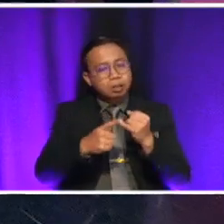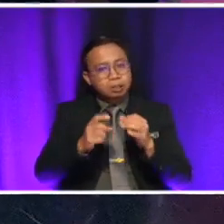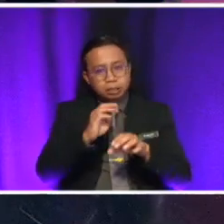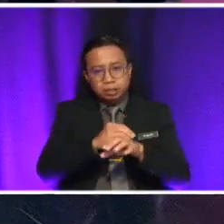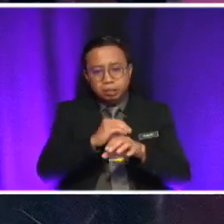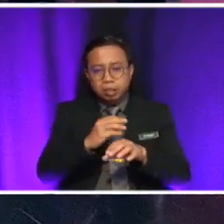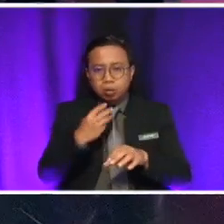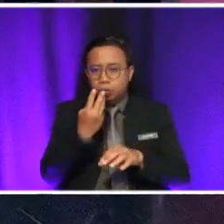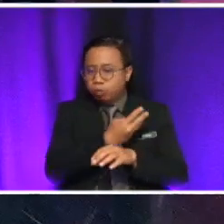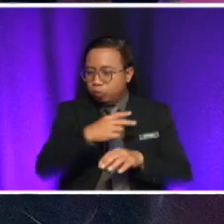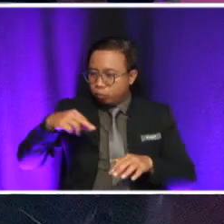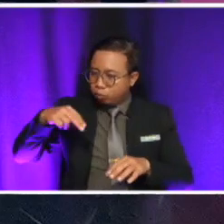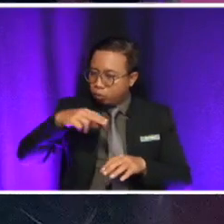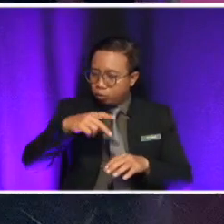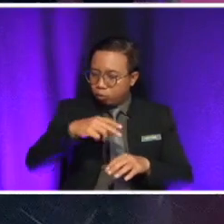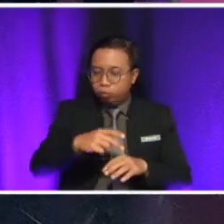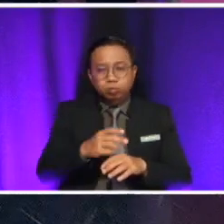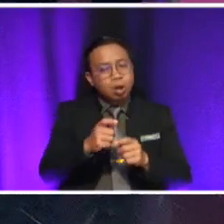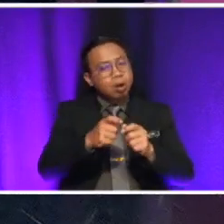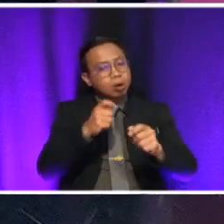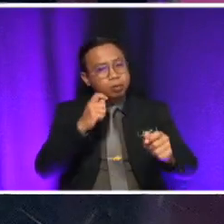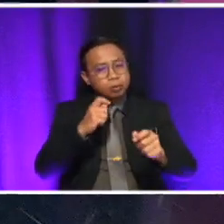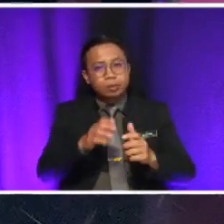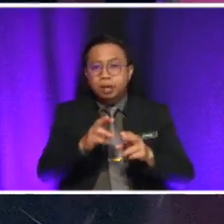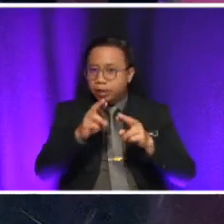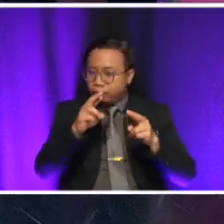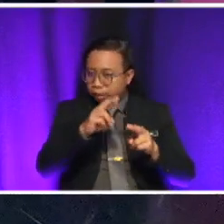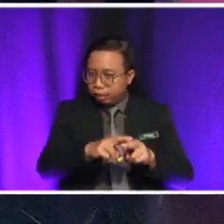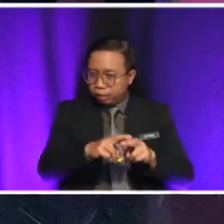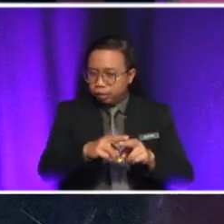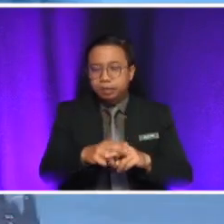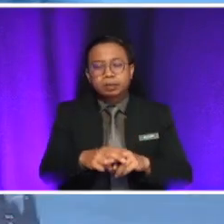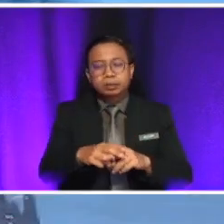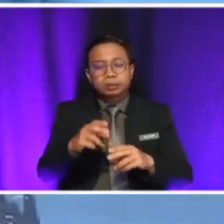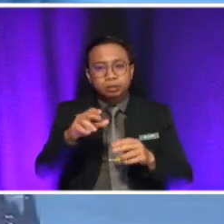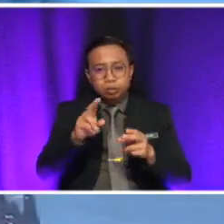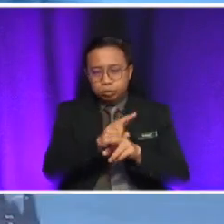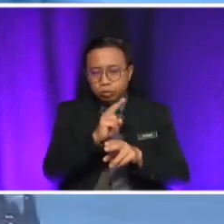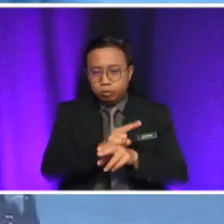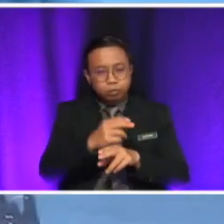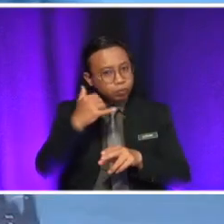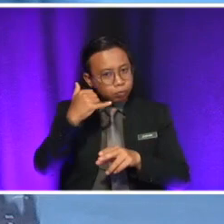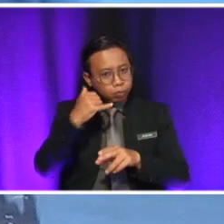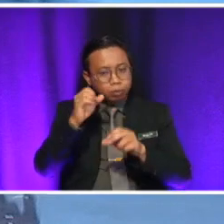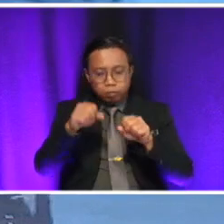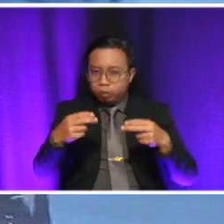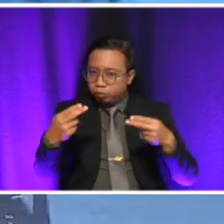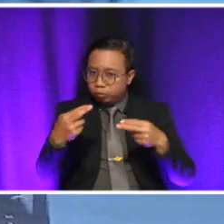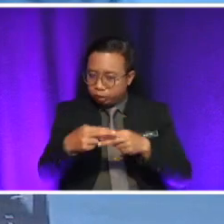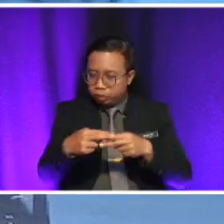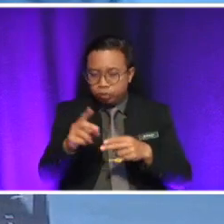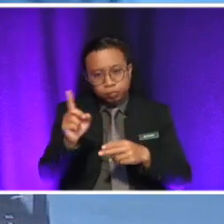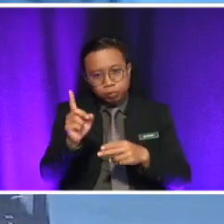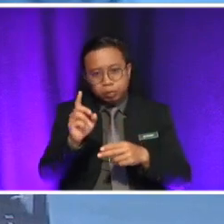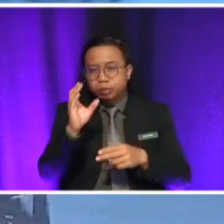used to walk hundreds of miles to just relay an information, but nowadays smartphones, in a second, it can reach you whatever information you want to